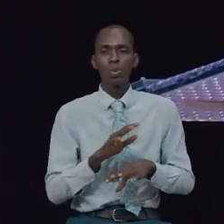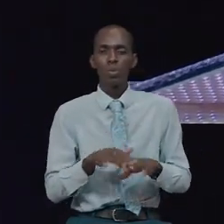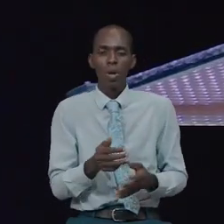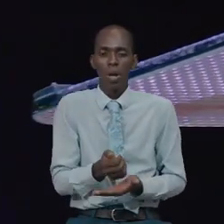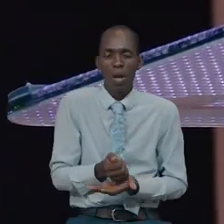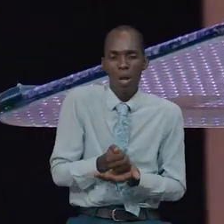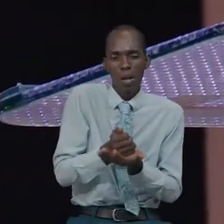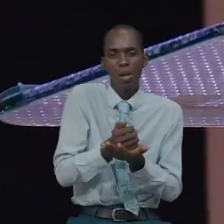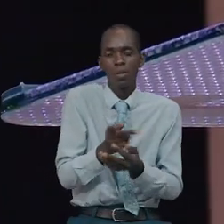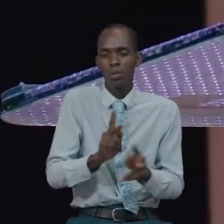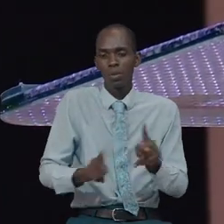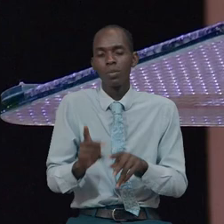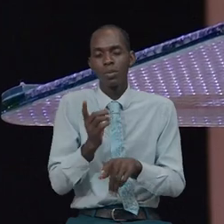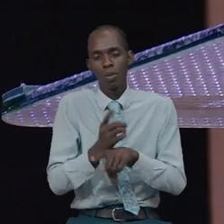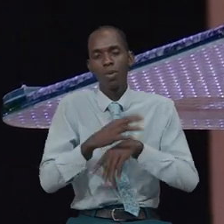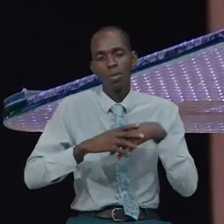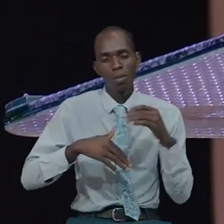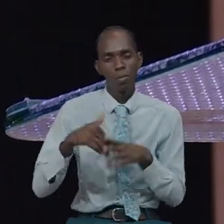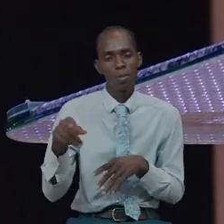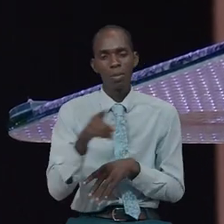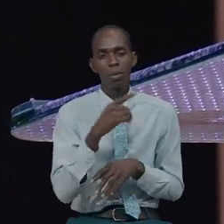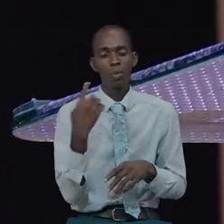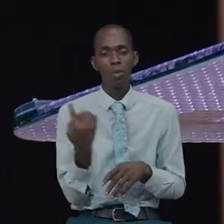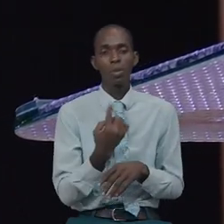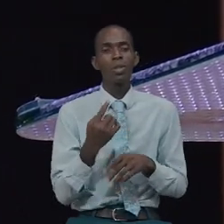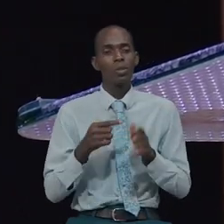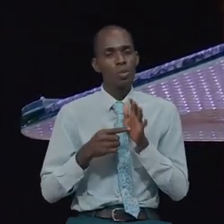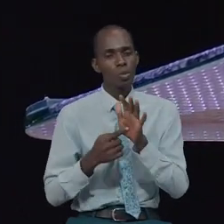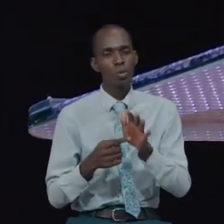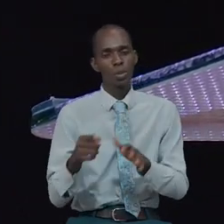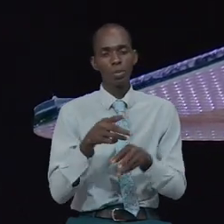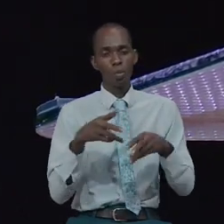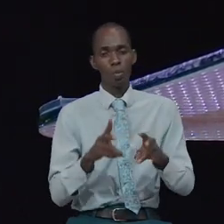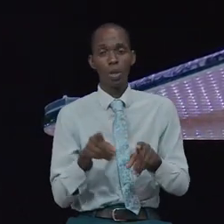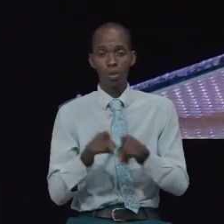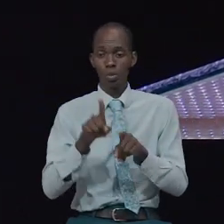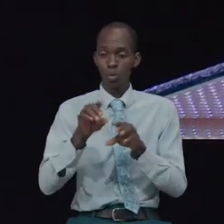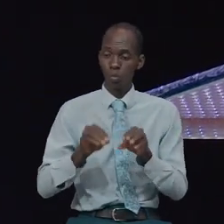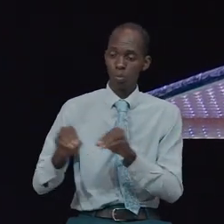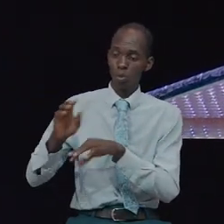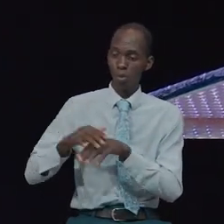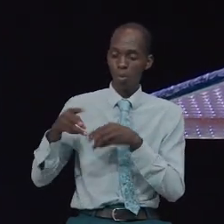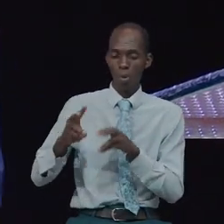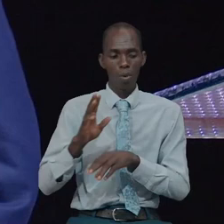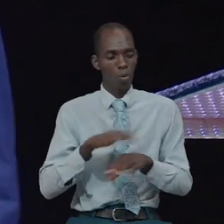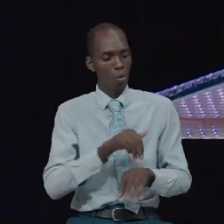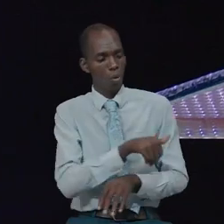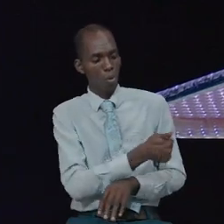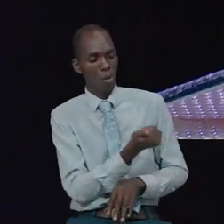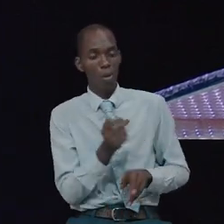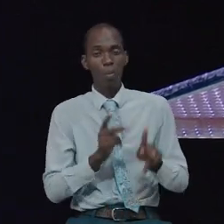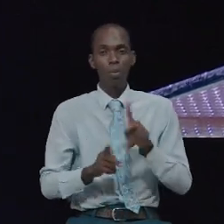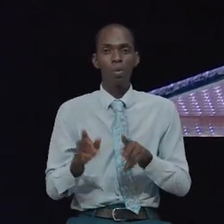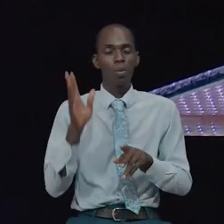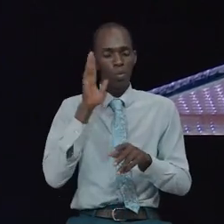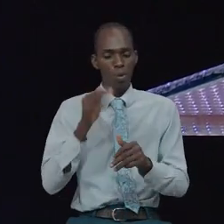pat the people on the back. Show them the way. And as you go on the way yourself and you call other people, they'll follow